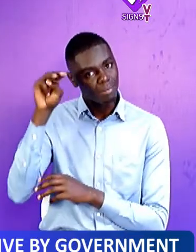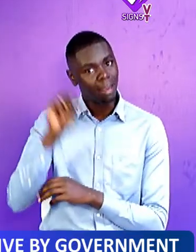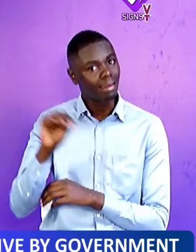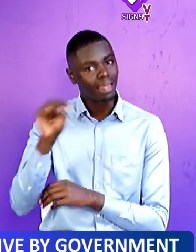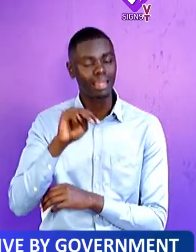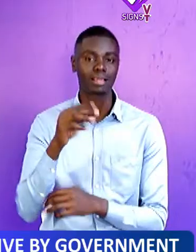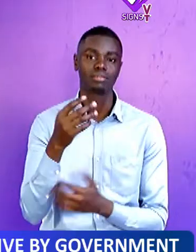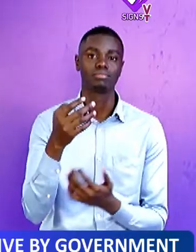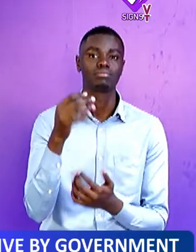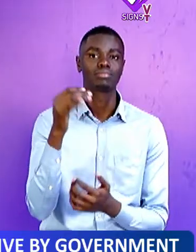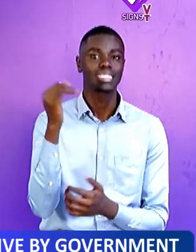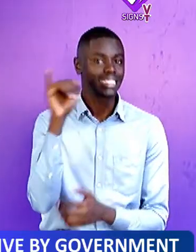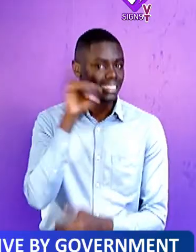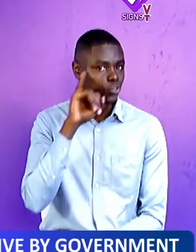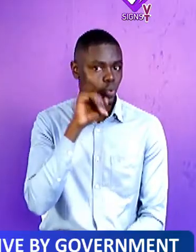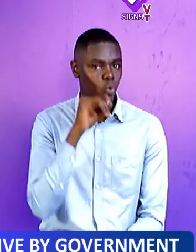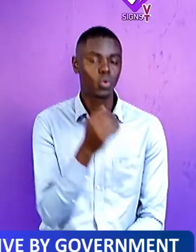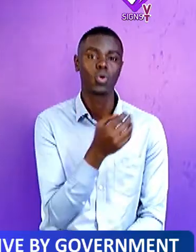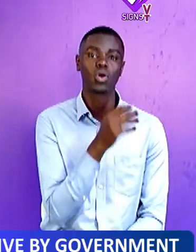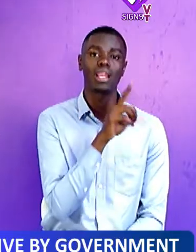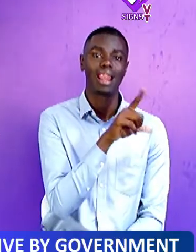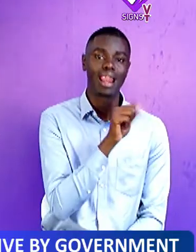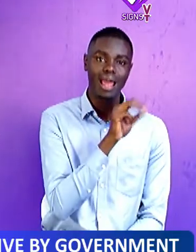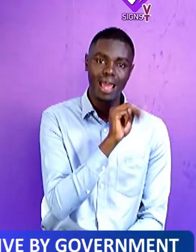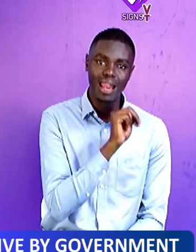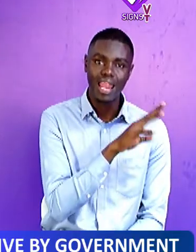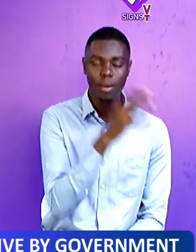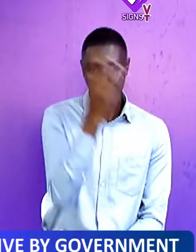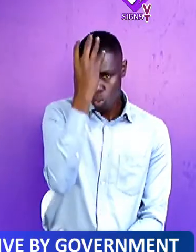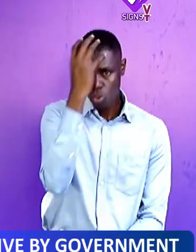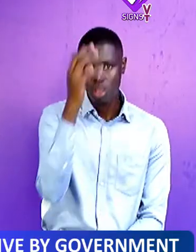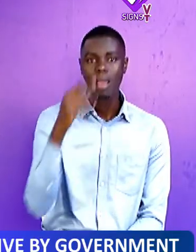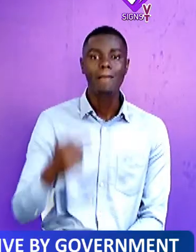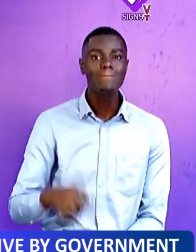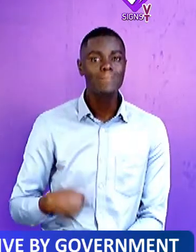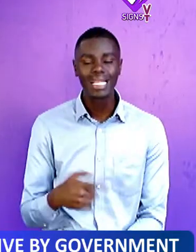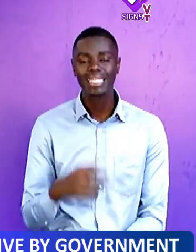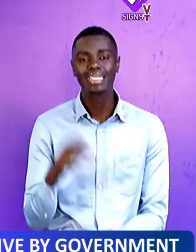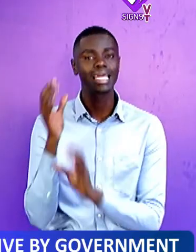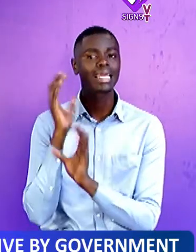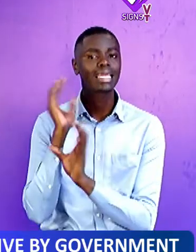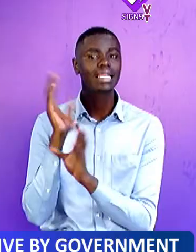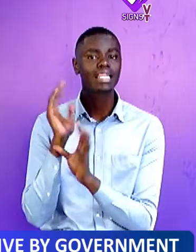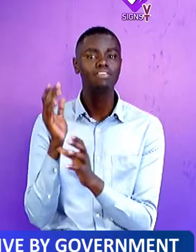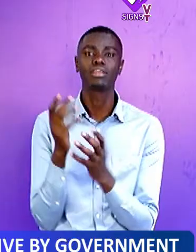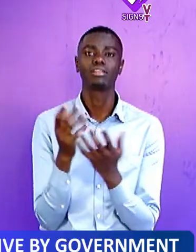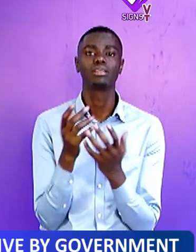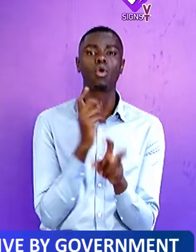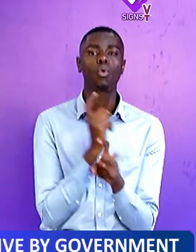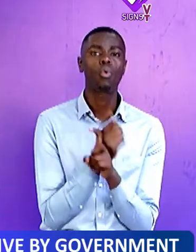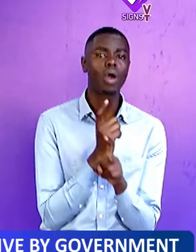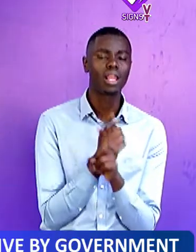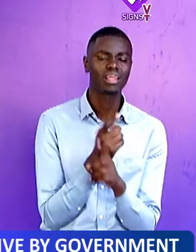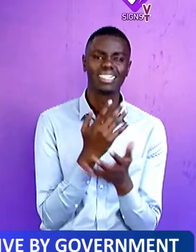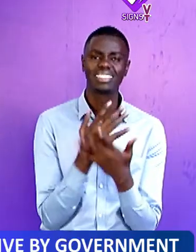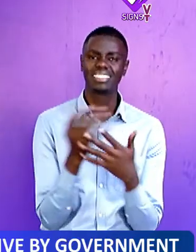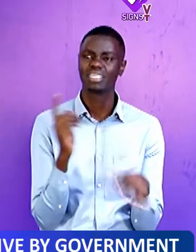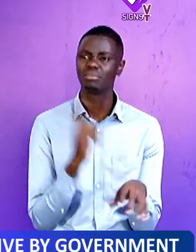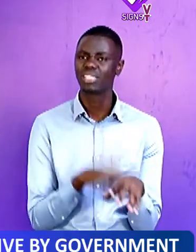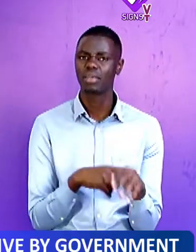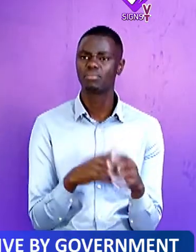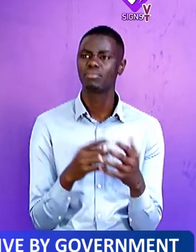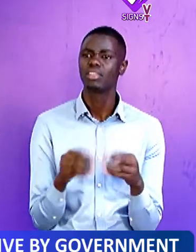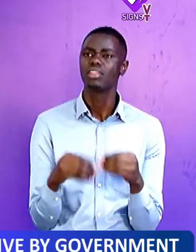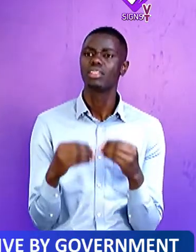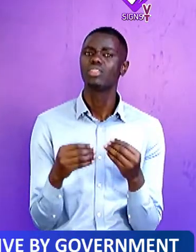from Peketoni in Lamu? You understand? How many came from Malindi, Kilifi? How many people came from Kwale? So sometimes you pick some